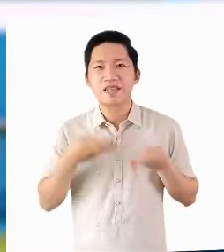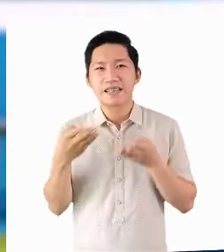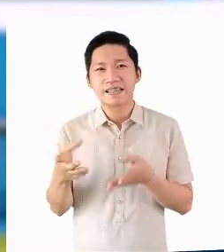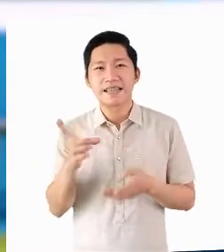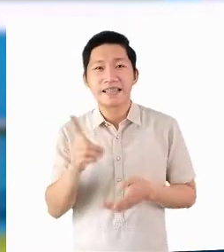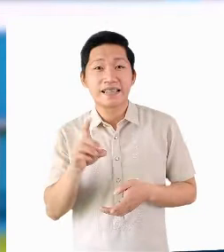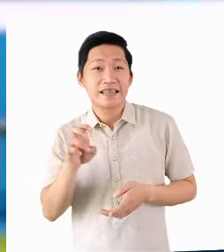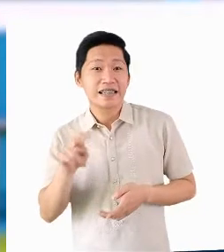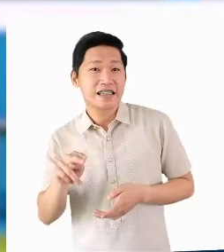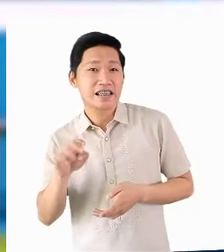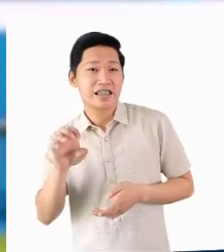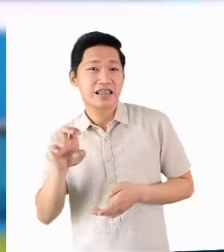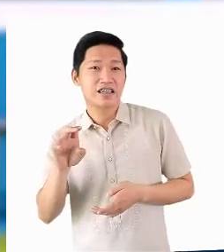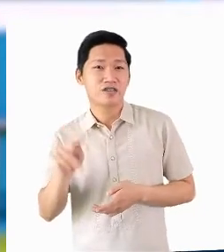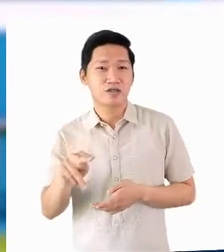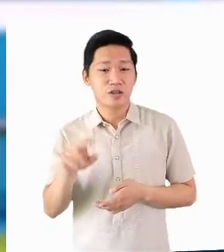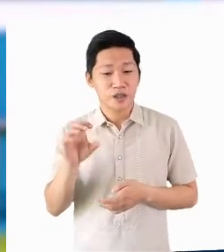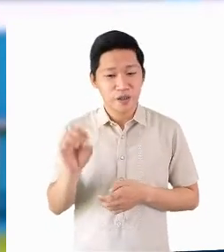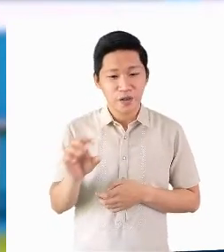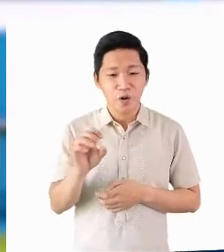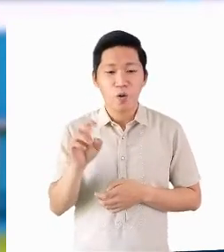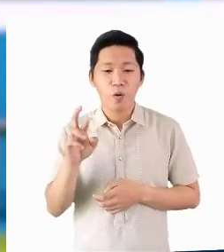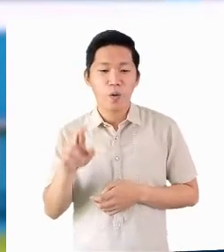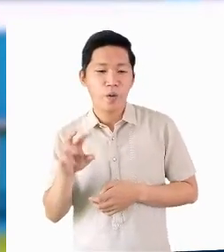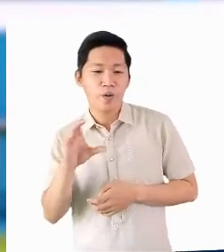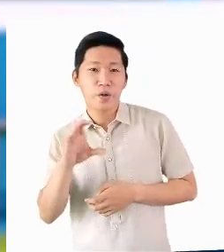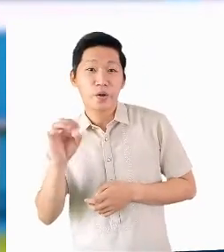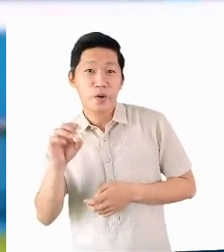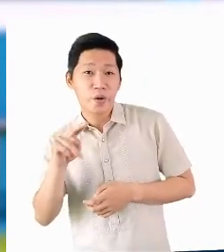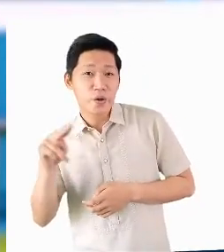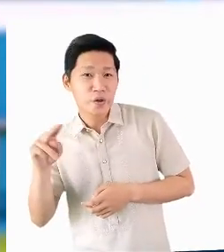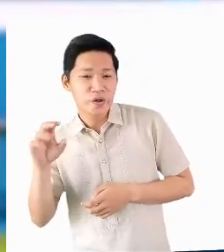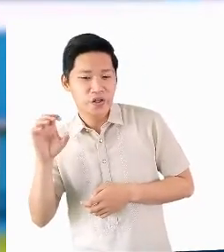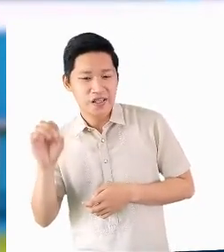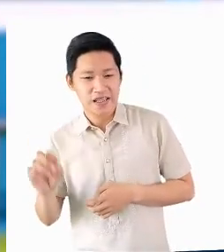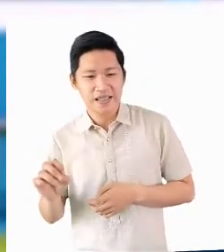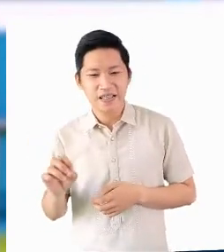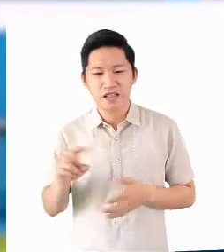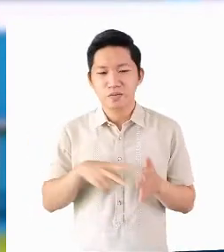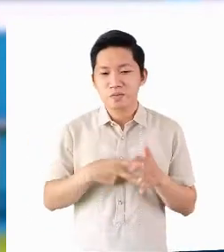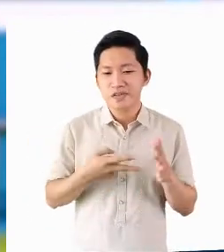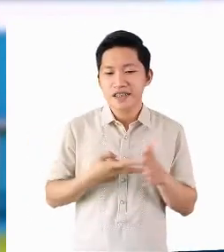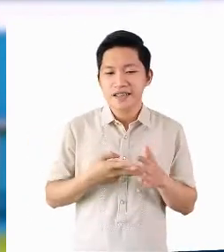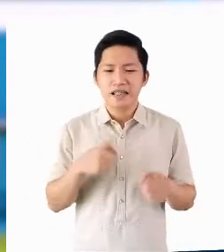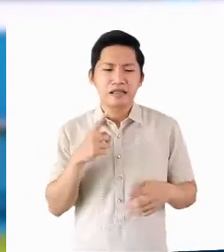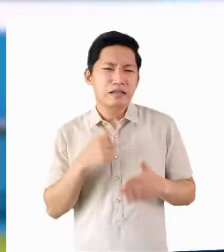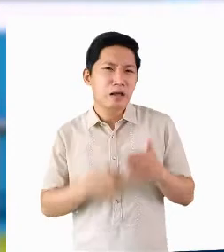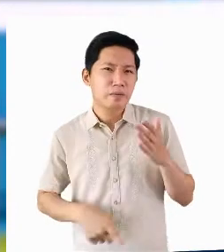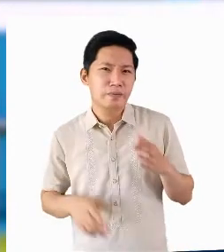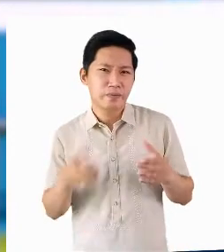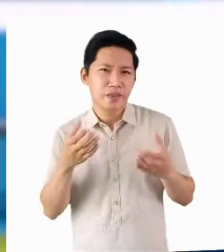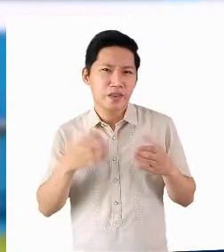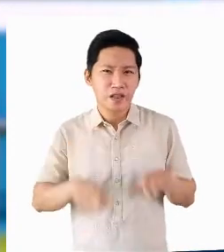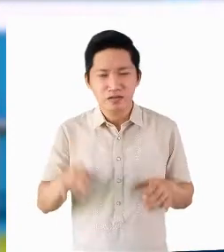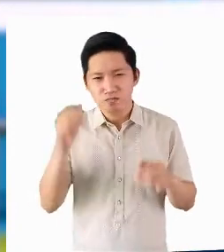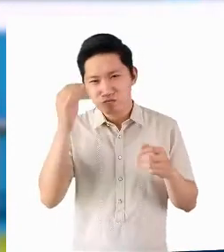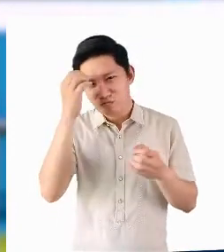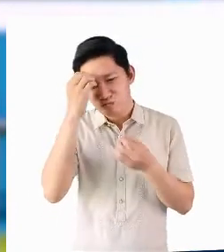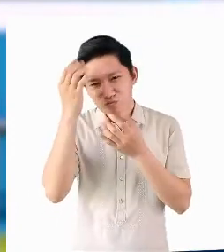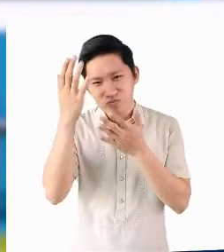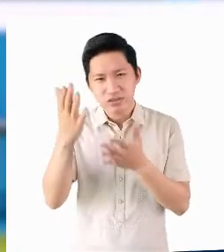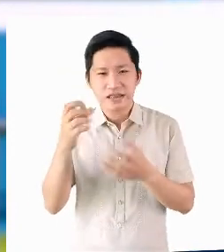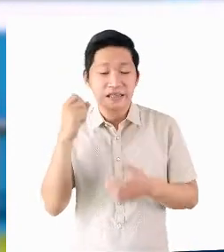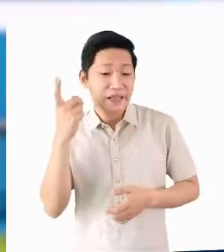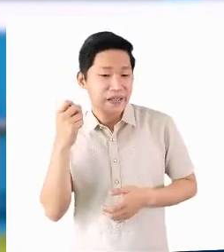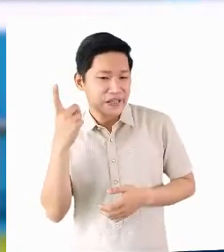and connotative meanings, they can sometimes cause confusion and misunderstanding.